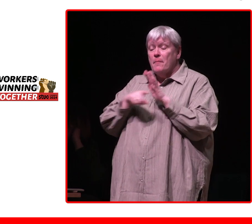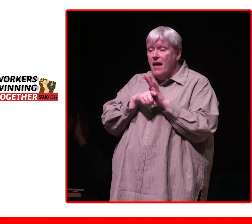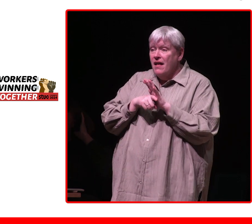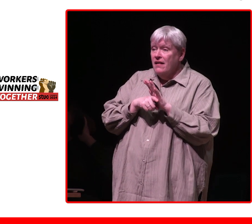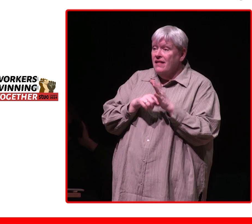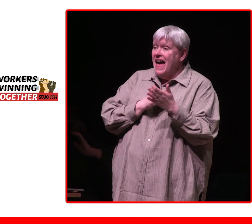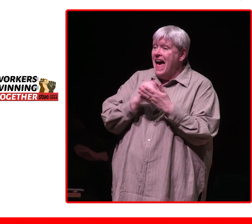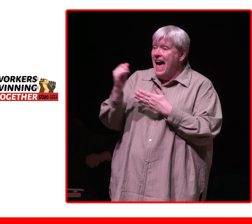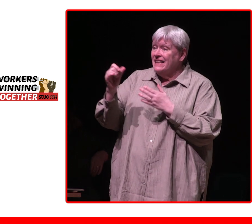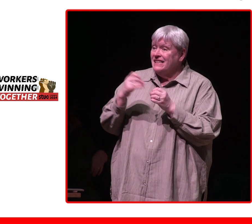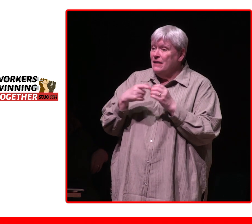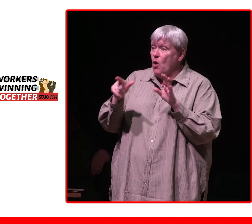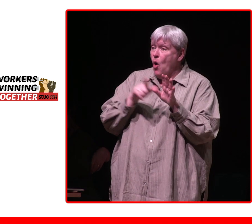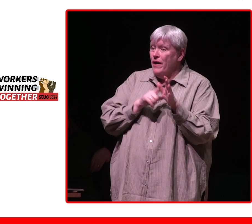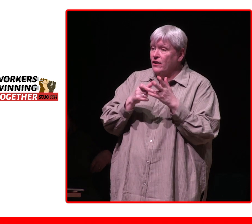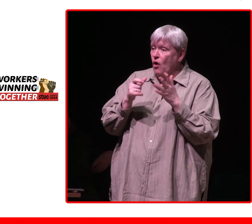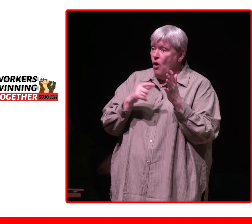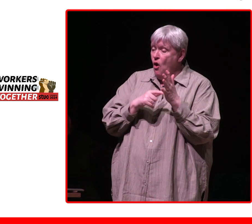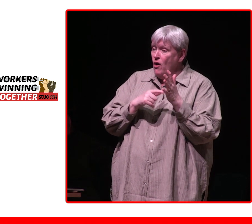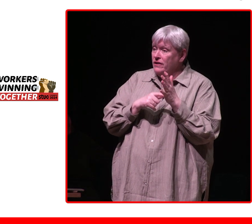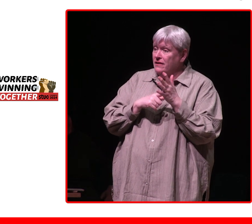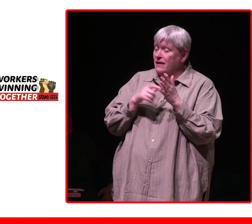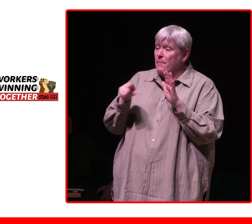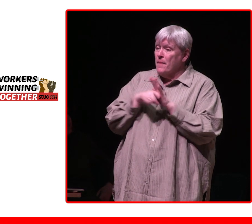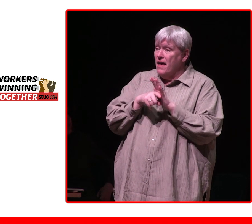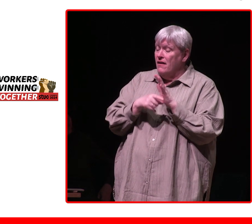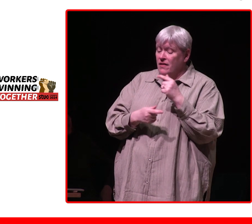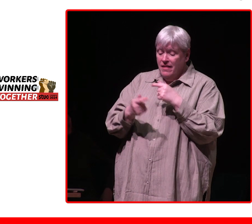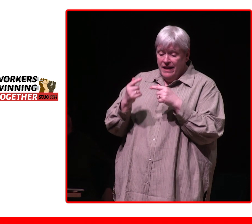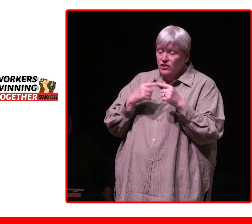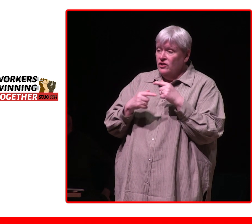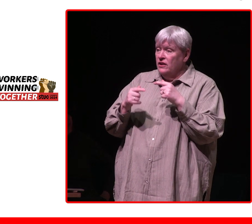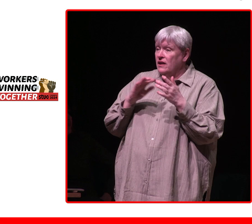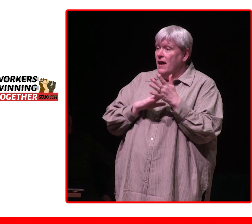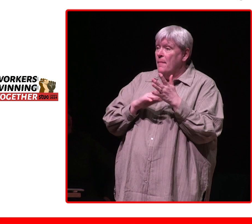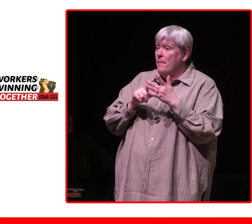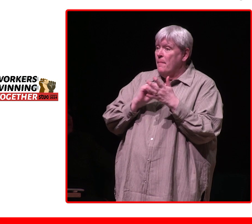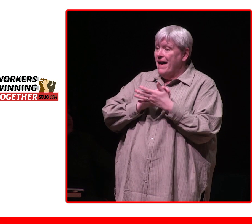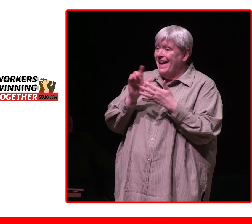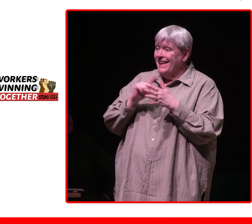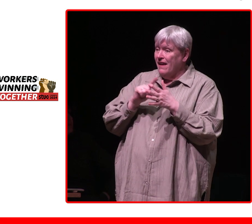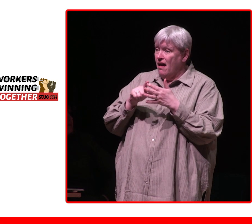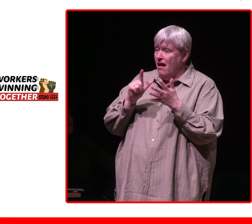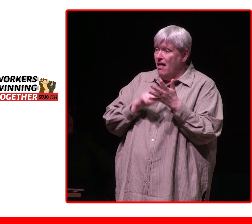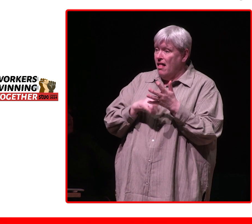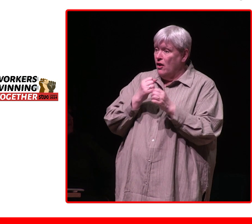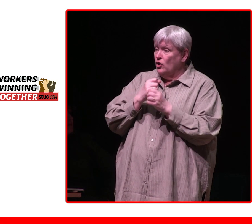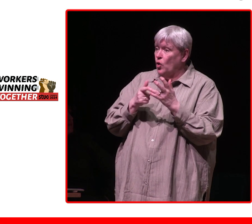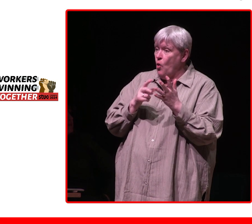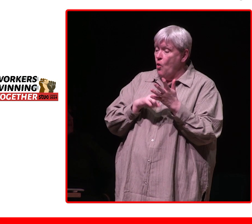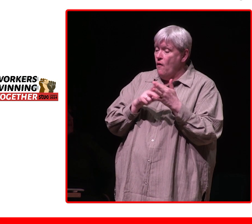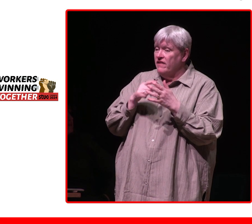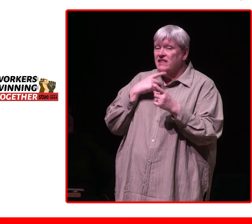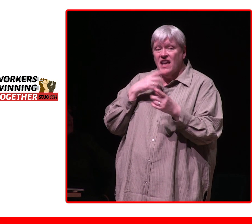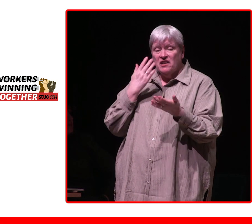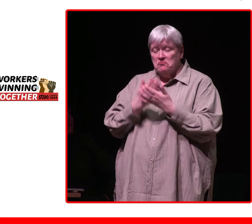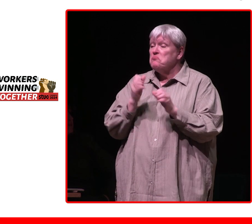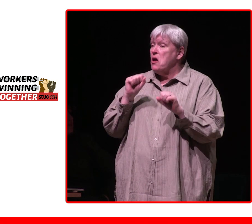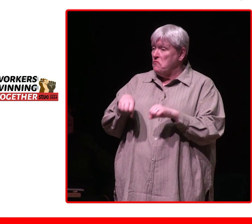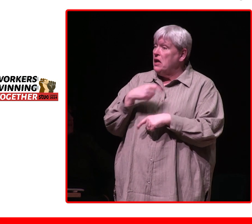summer, Michael Gove said it would ensure that local government acts as it should in accordance with the interests of its